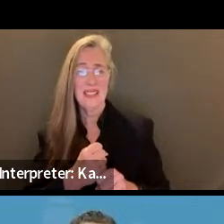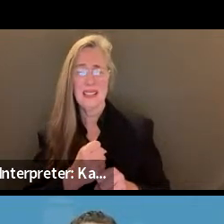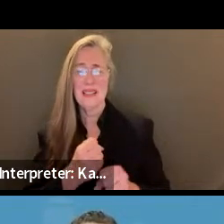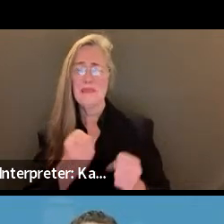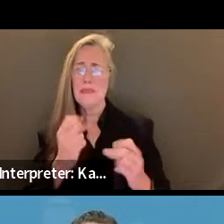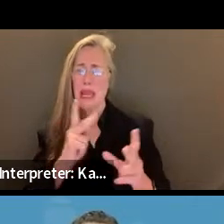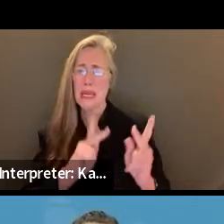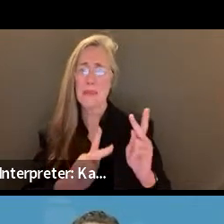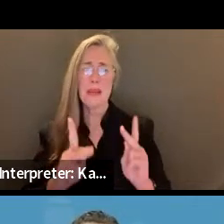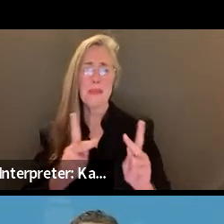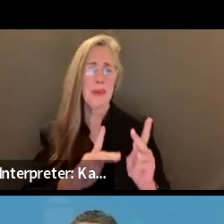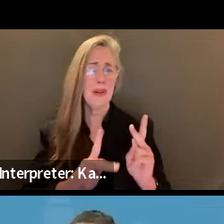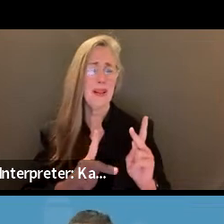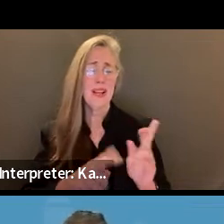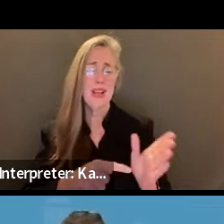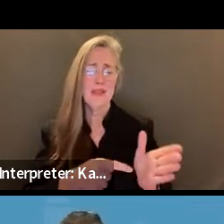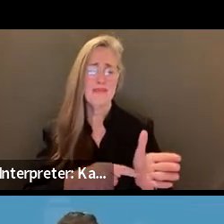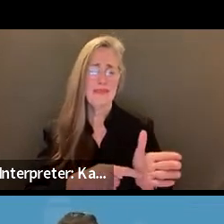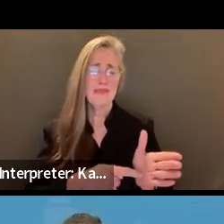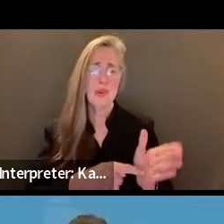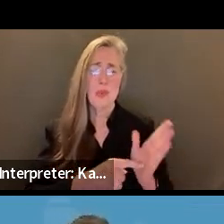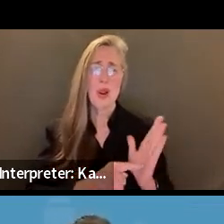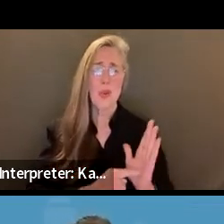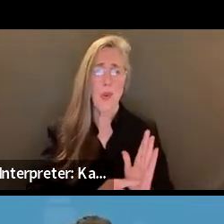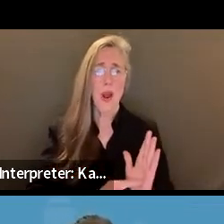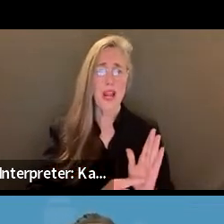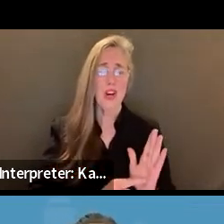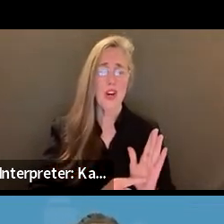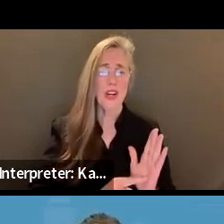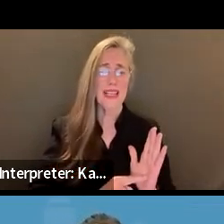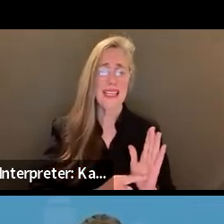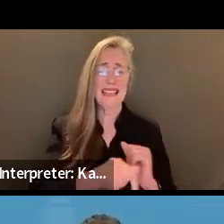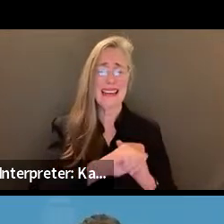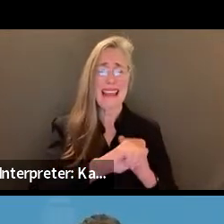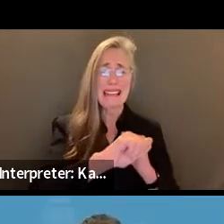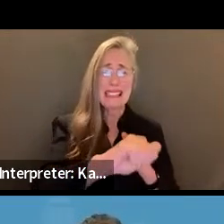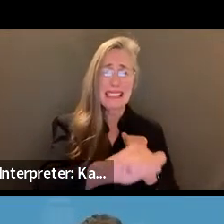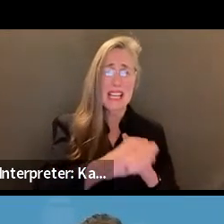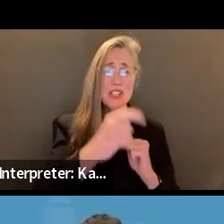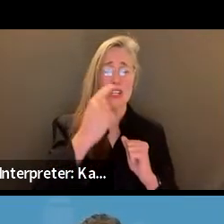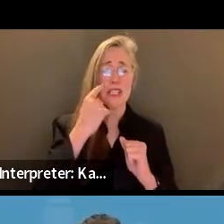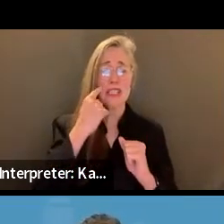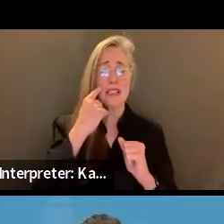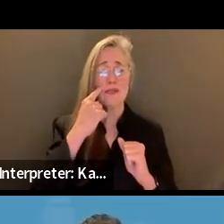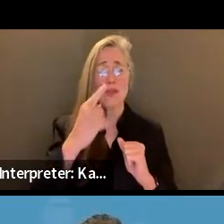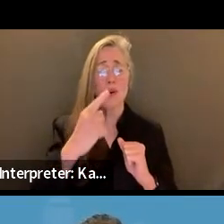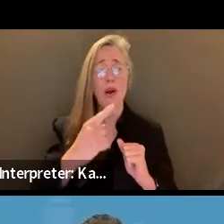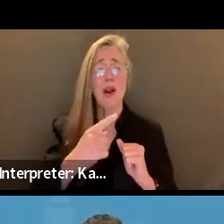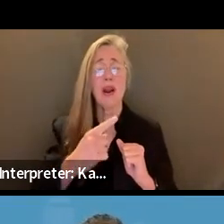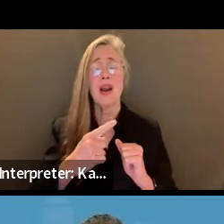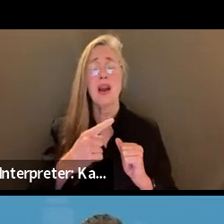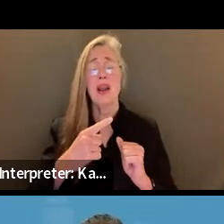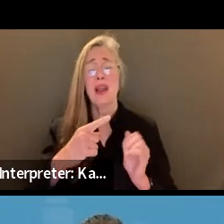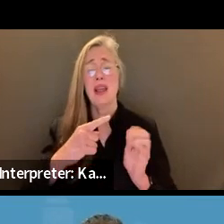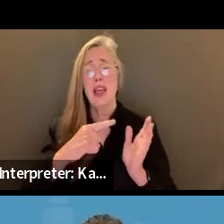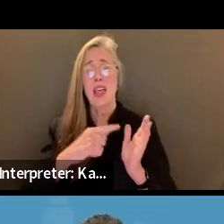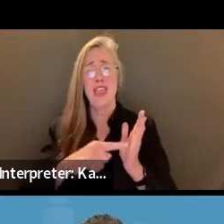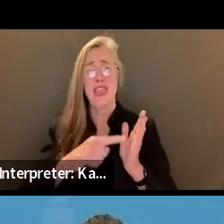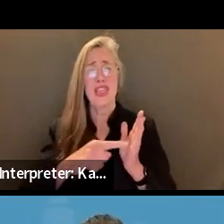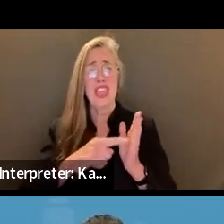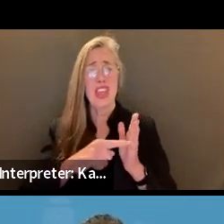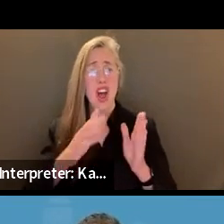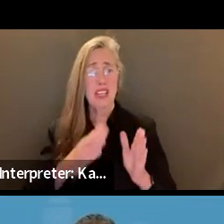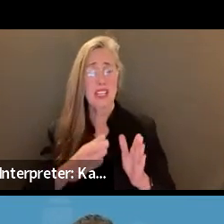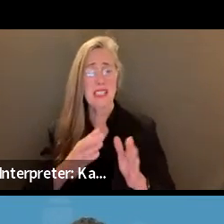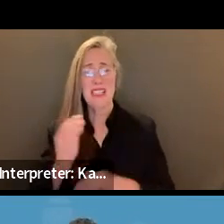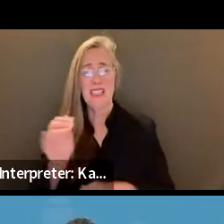for their audits this year for several different reasons. One of them for our auditors was that